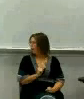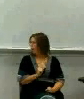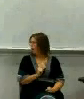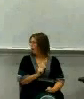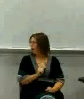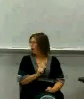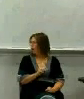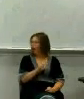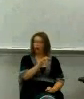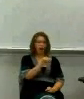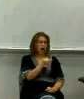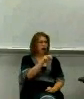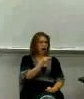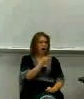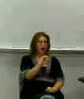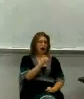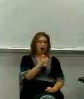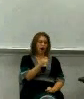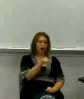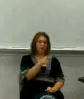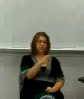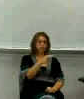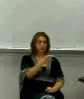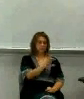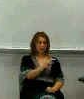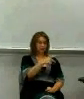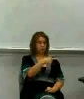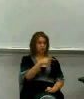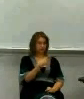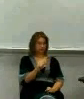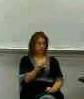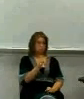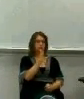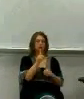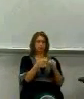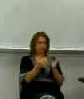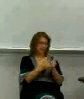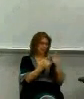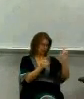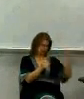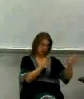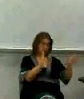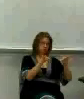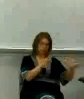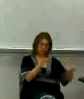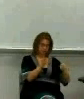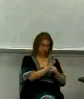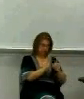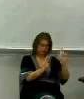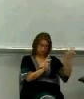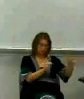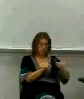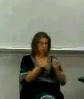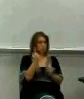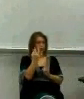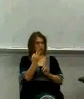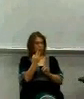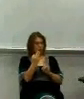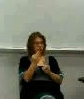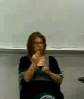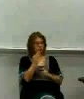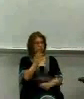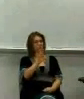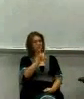That's anoxygenic photosynthesis. We'll get back to it and I'll describe it in more detail, but it's a key, it's one of the